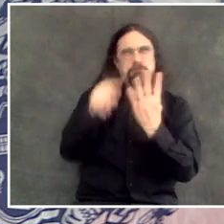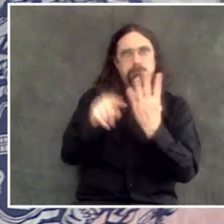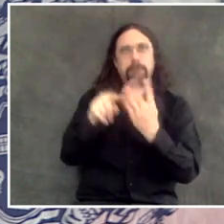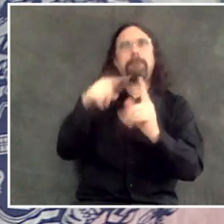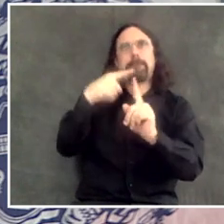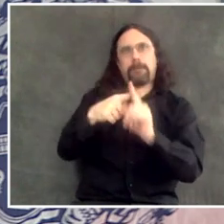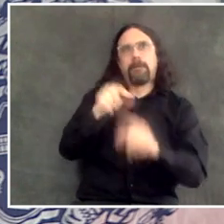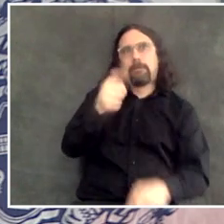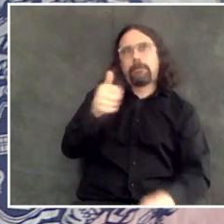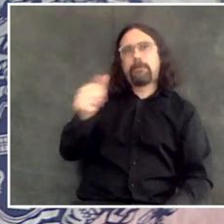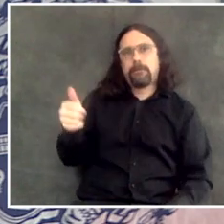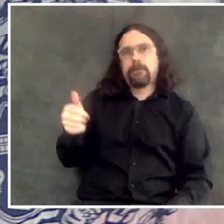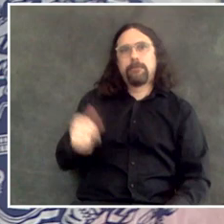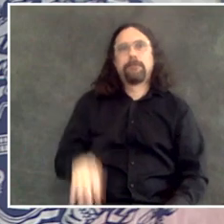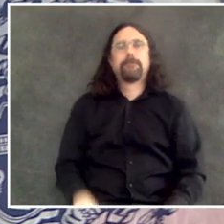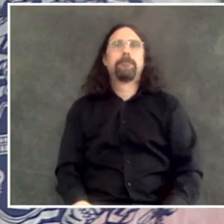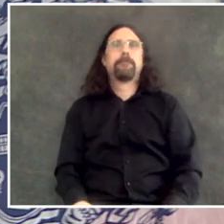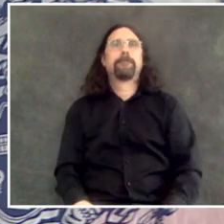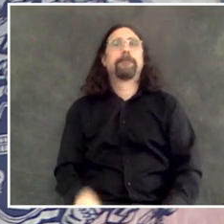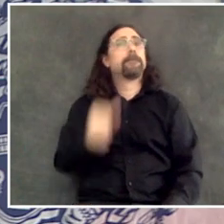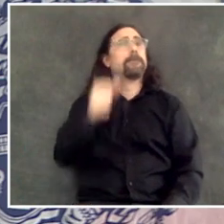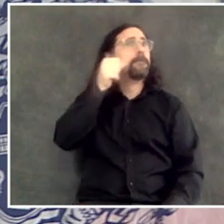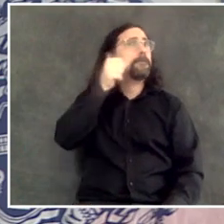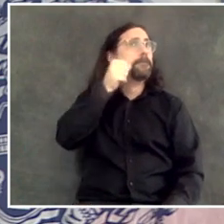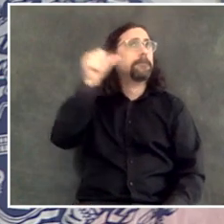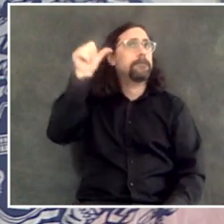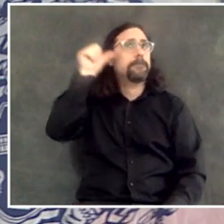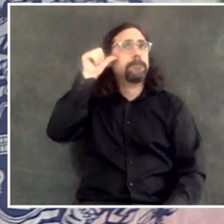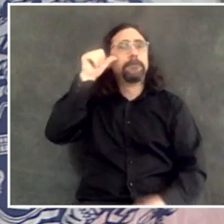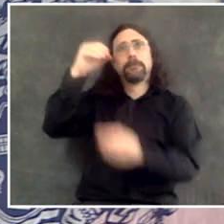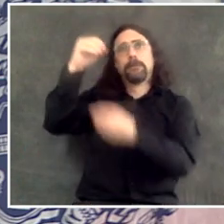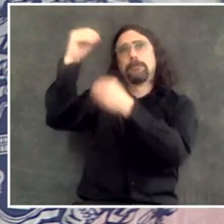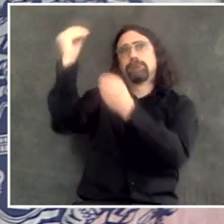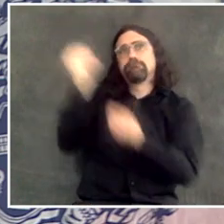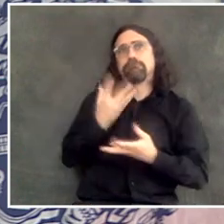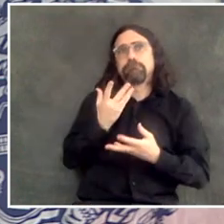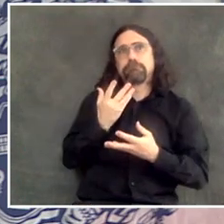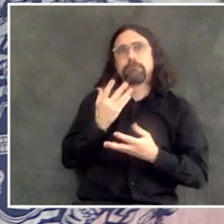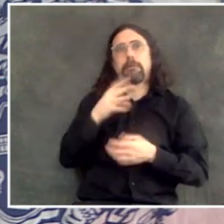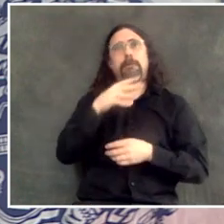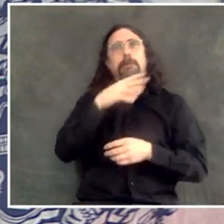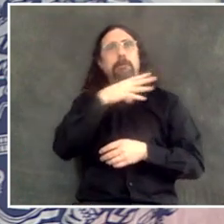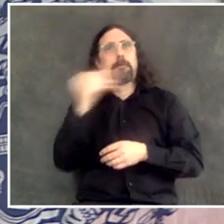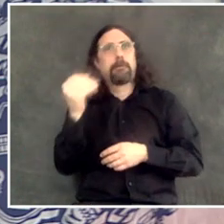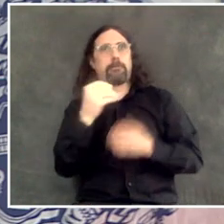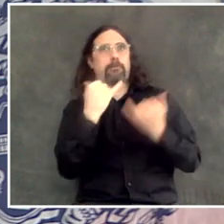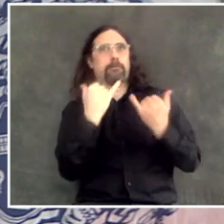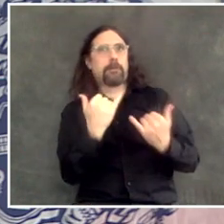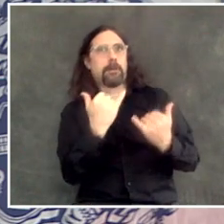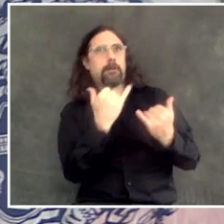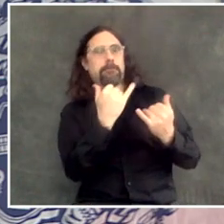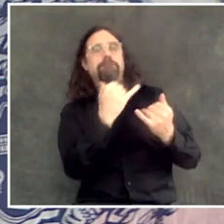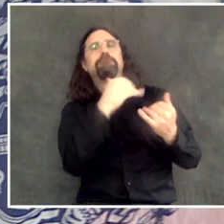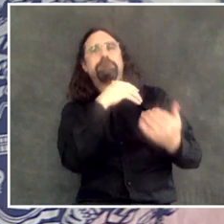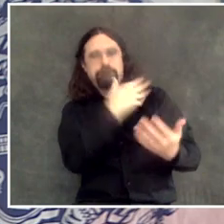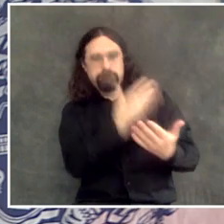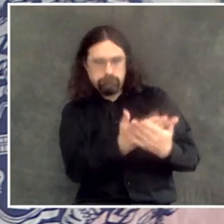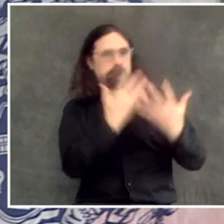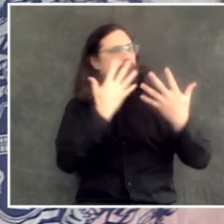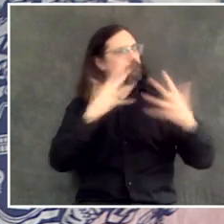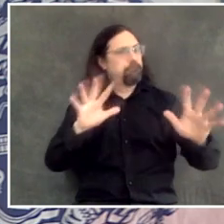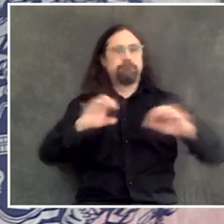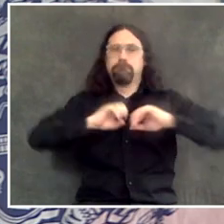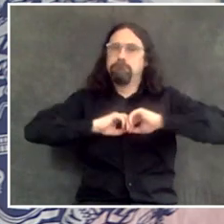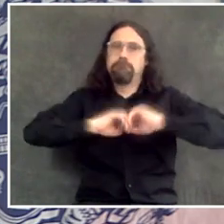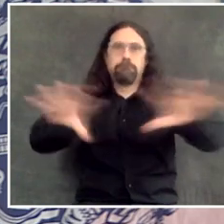photo a couple hours ago that they had been delivered to health and hospitals. So that's going to really help us get through a lot of the